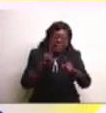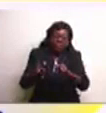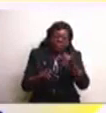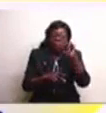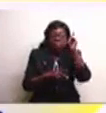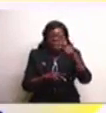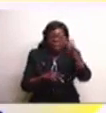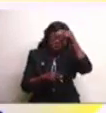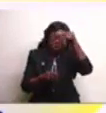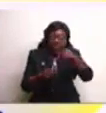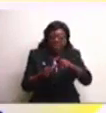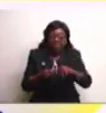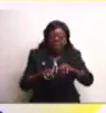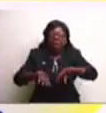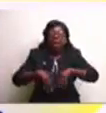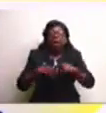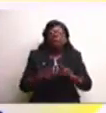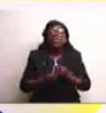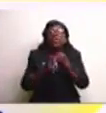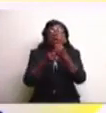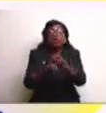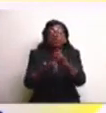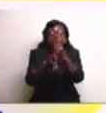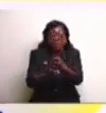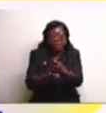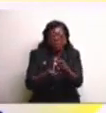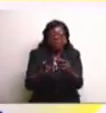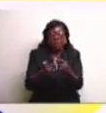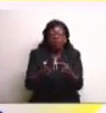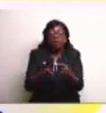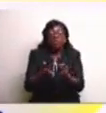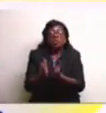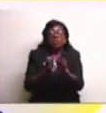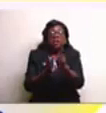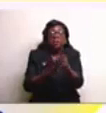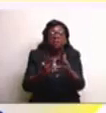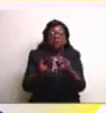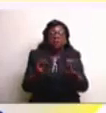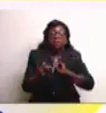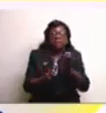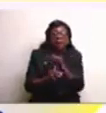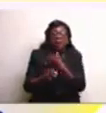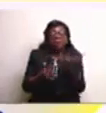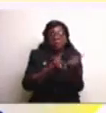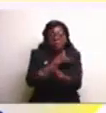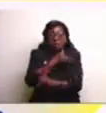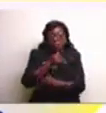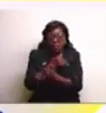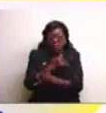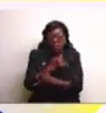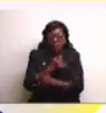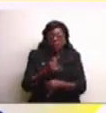we would have contributed mightily to the development of our country, Madam Speaker. Yes, sir. Madam Speaker,